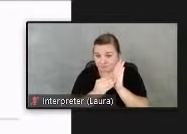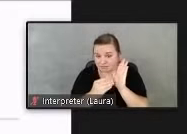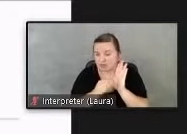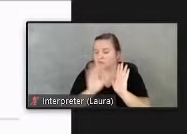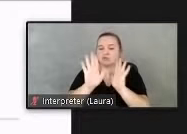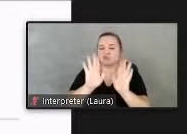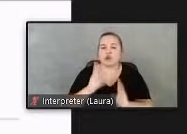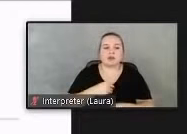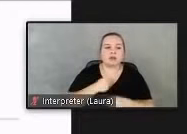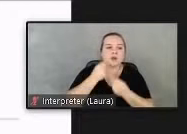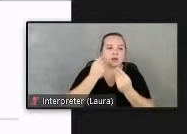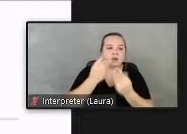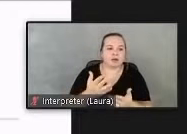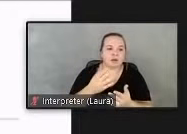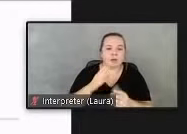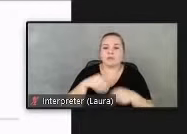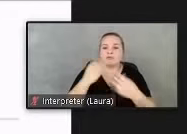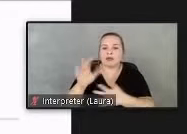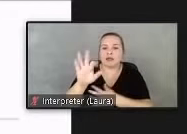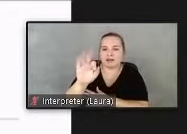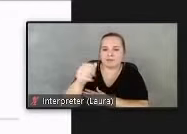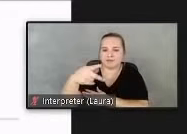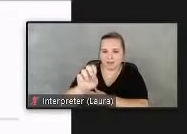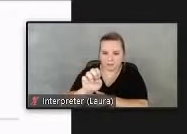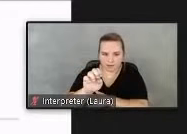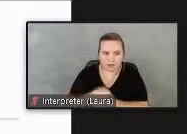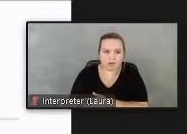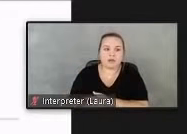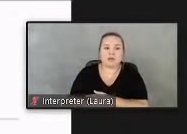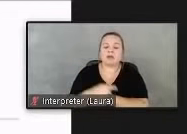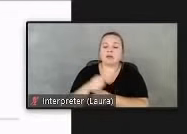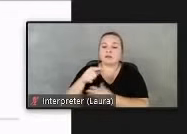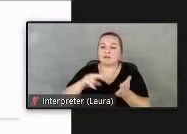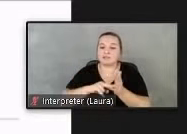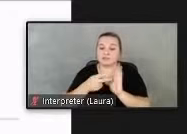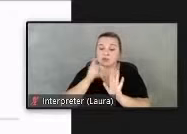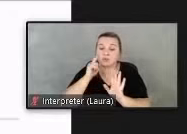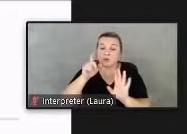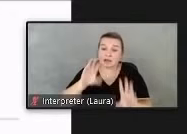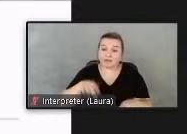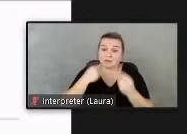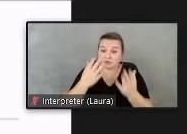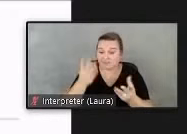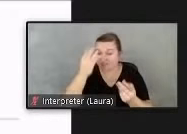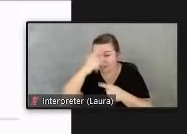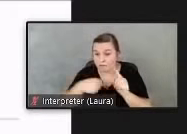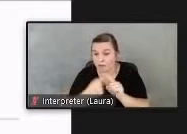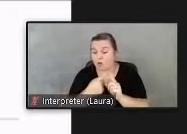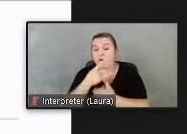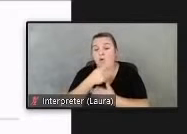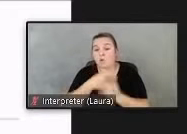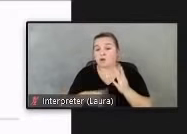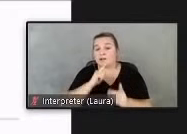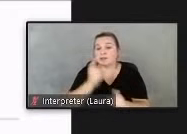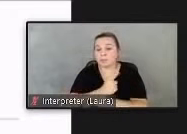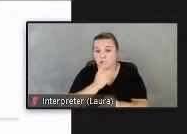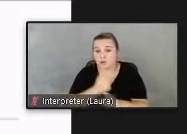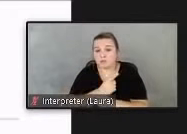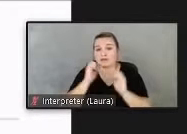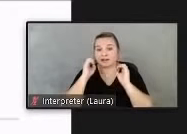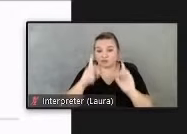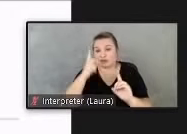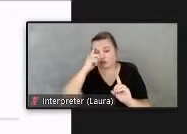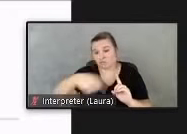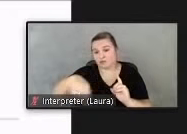Provide faith. We'll get to document in a second. Provide faith. And this means we're going to have to start thinking about what is appropriate education for these